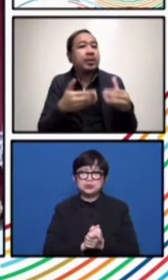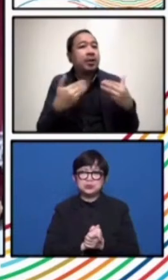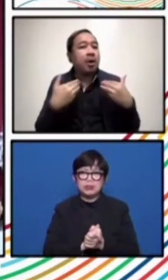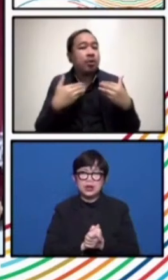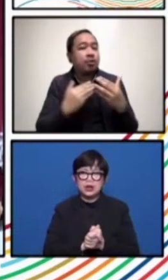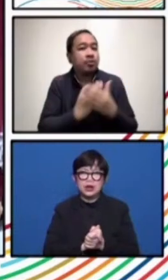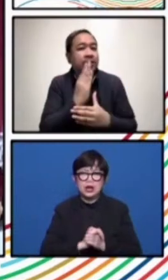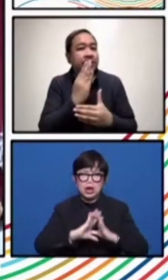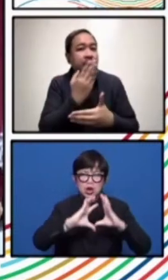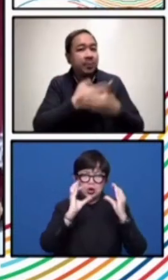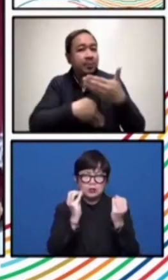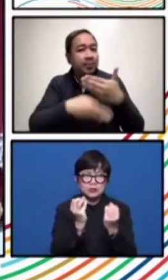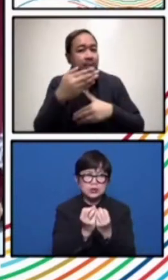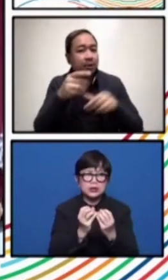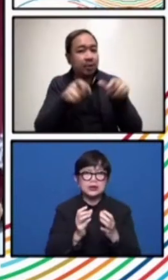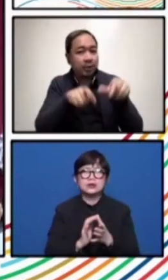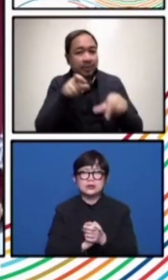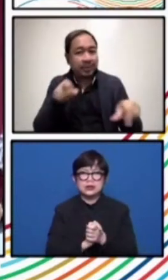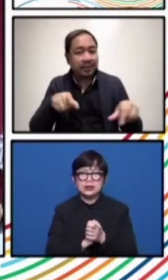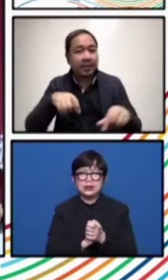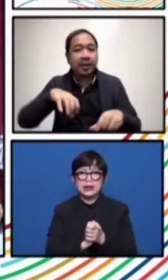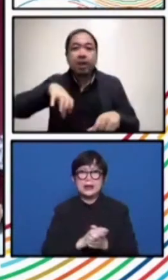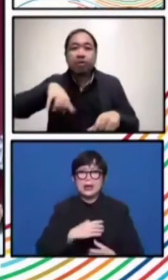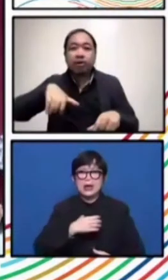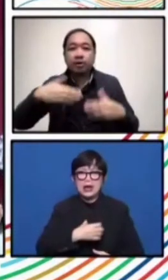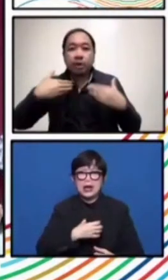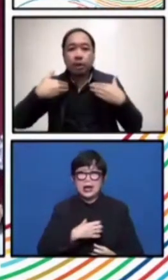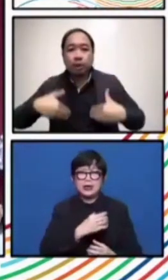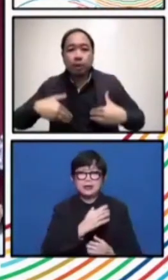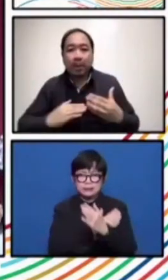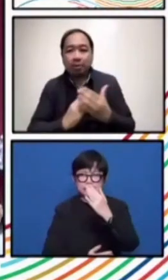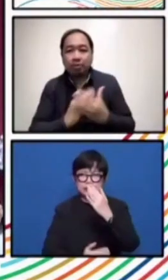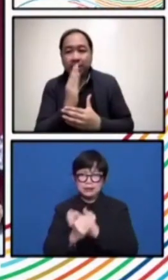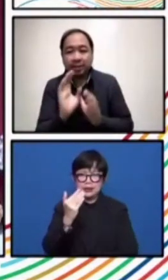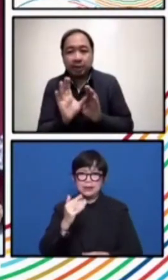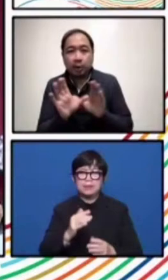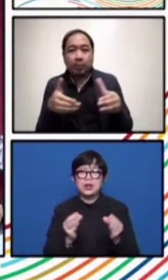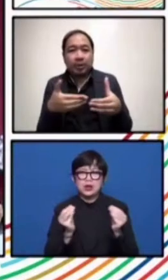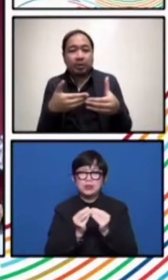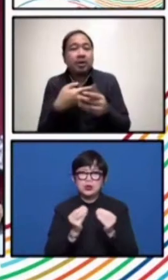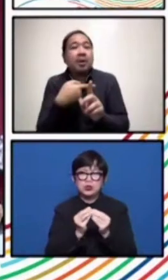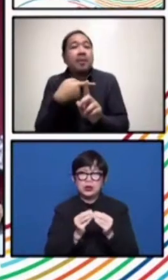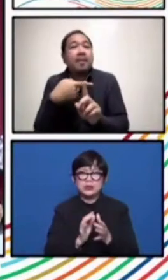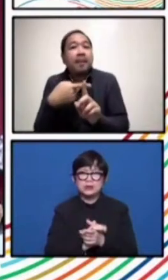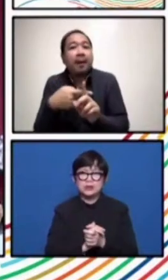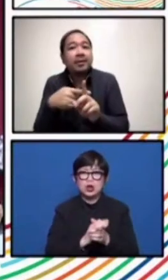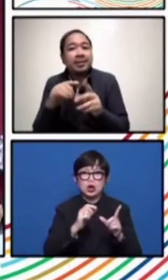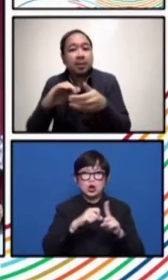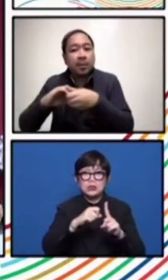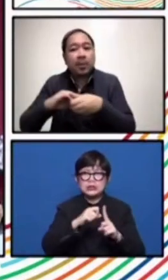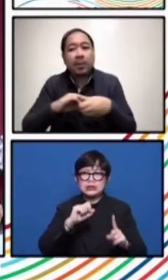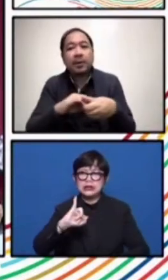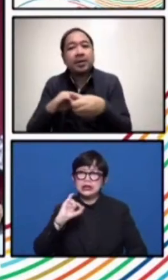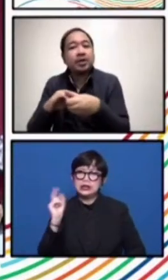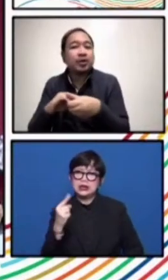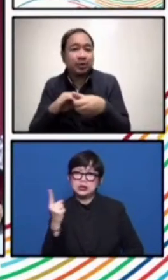disabilities the national human rights commissions and organizations of freshness with disabilities